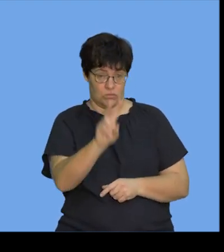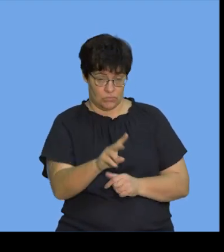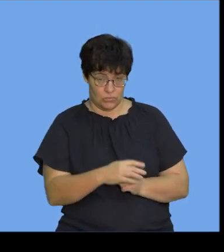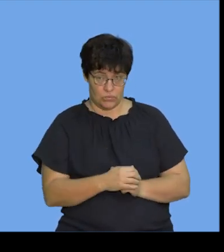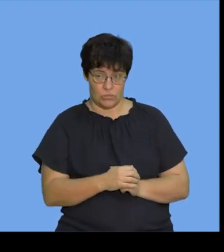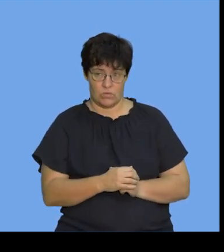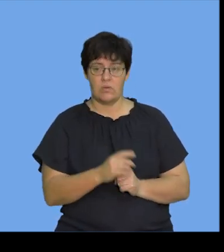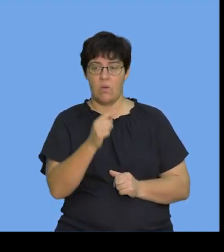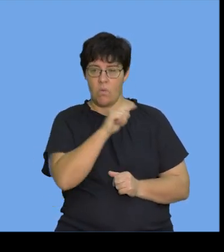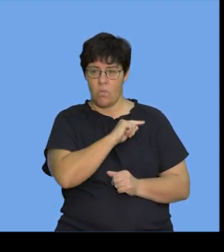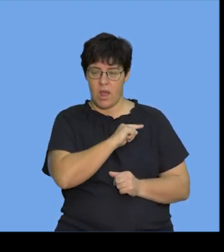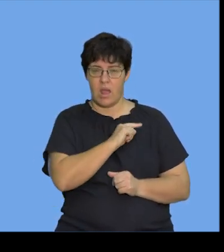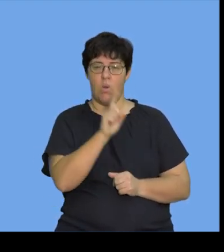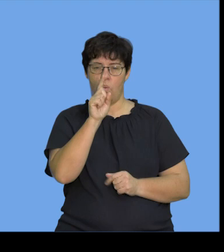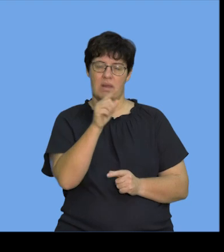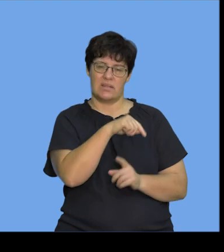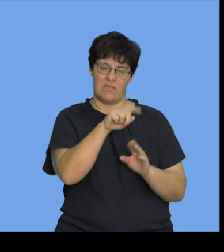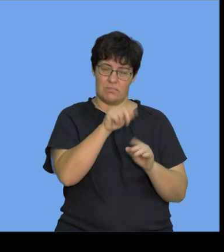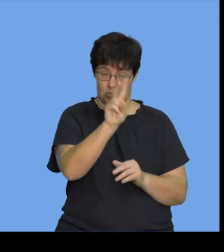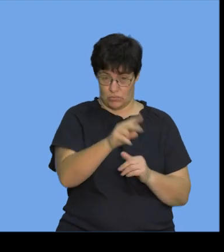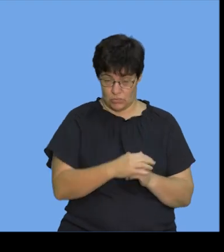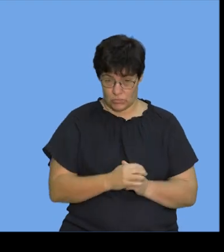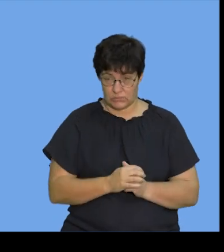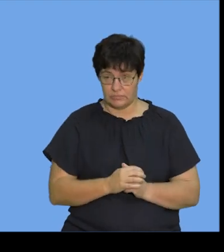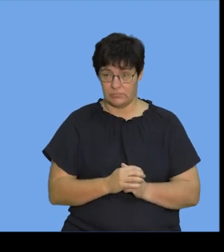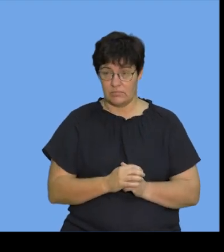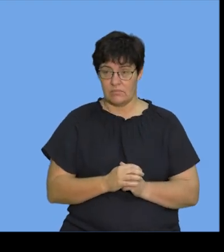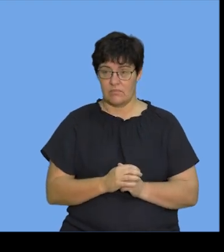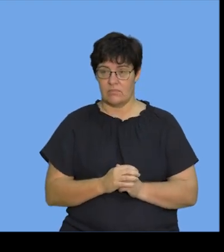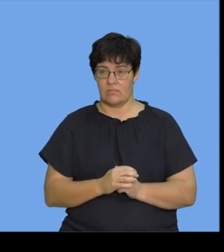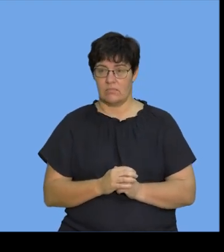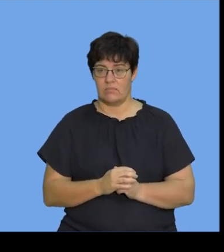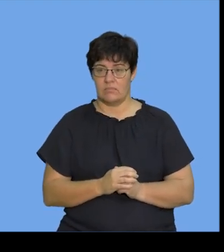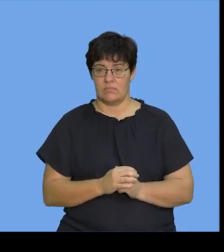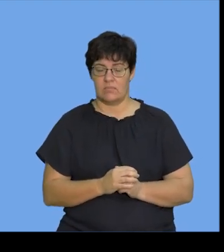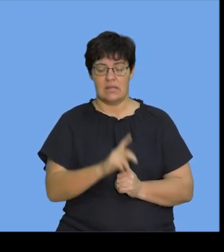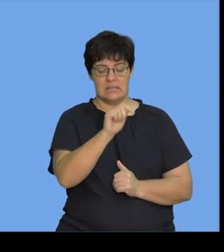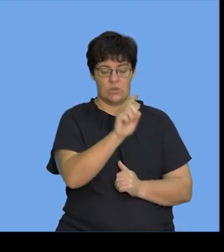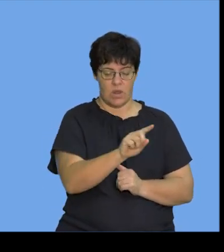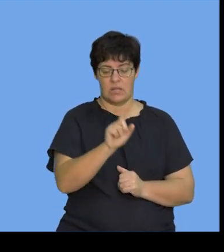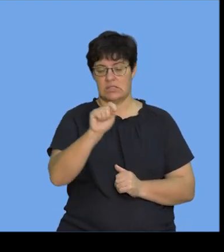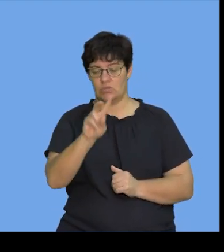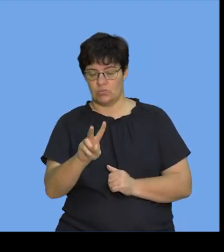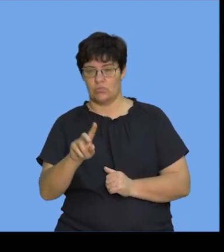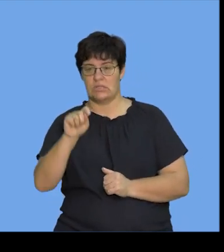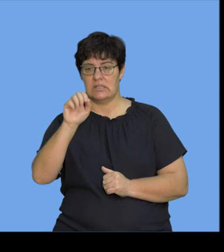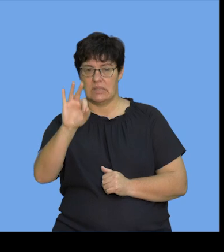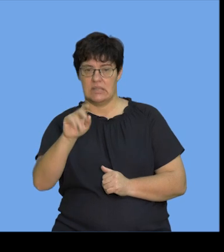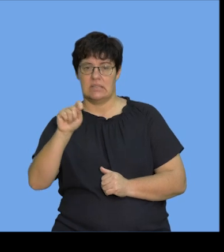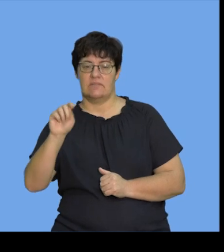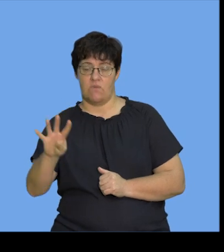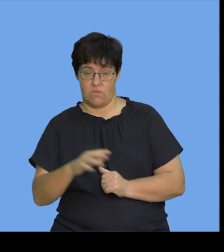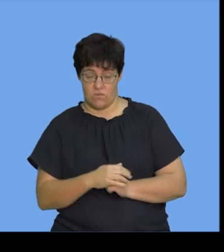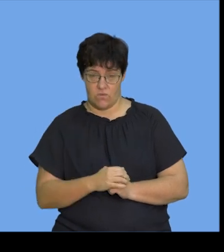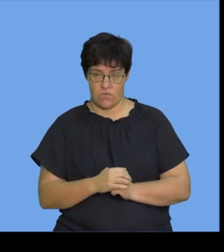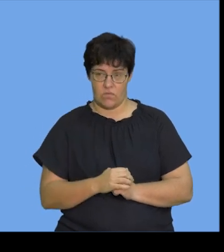which is the 1 divided by the 2 there. Let me just label them T1, T2, T3, so that you